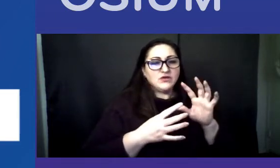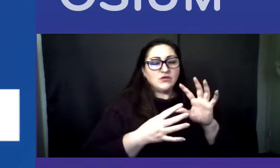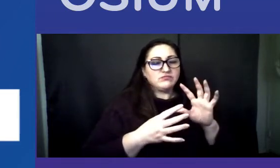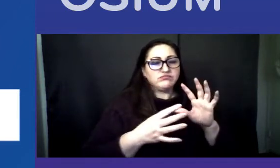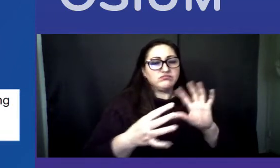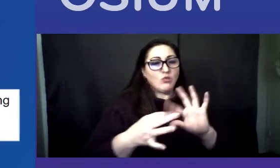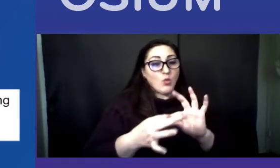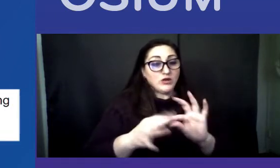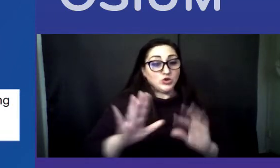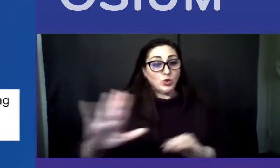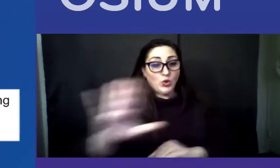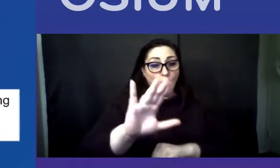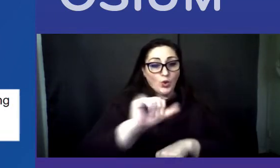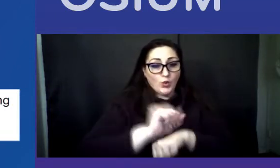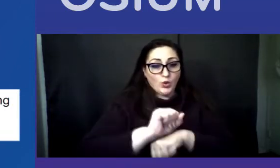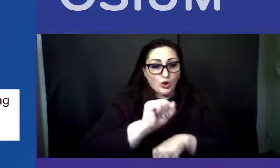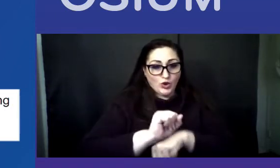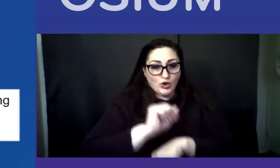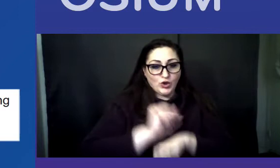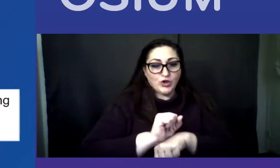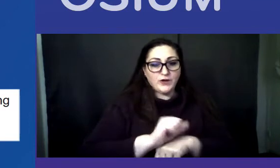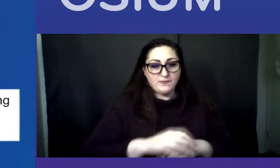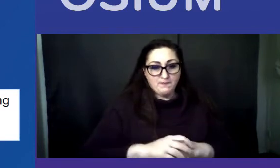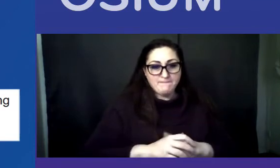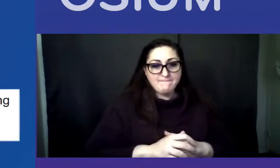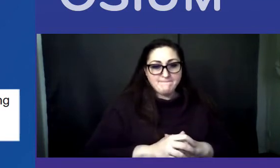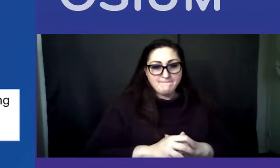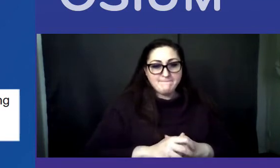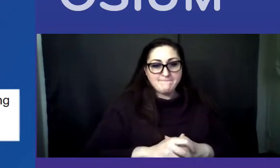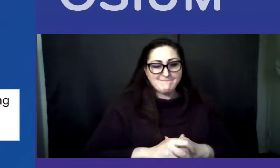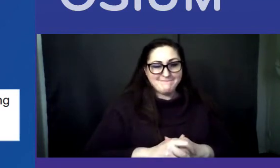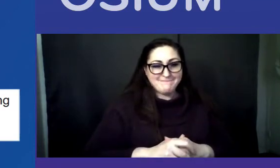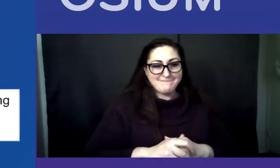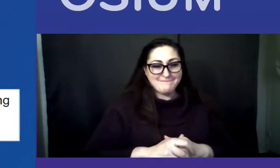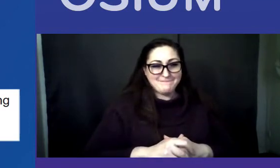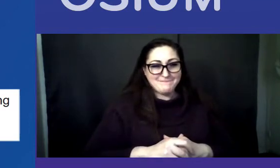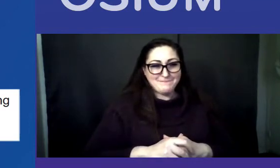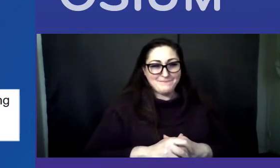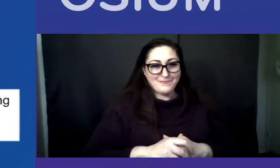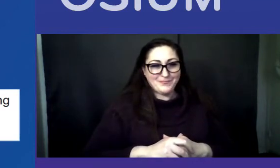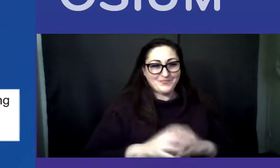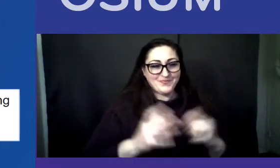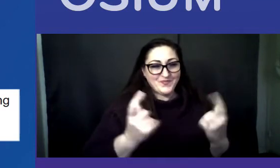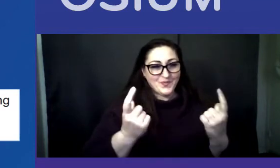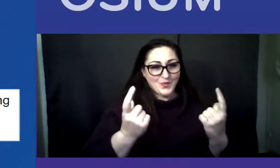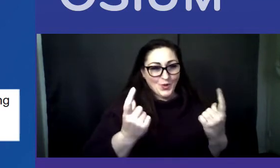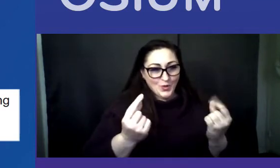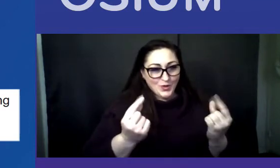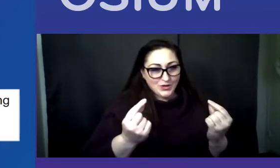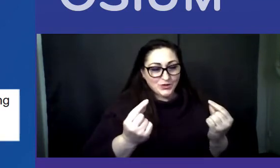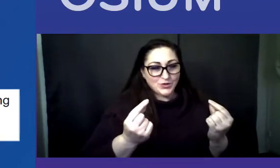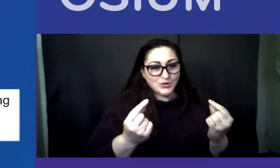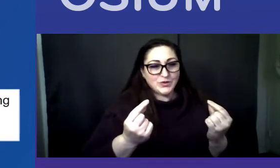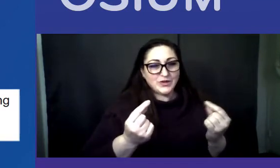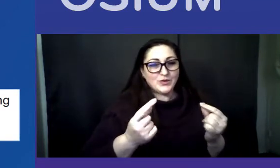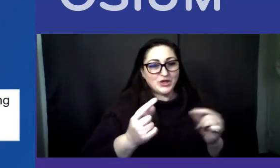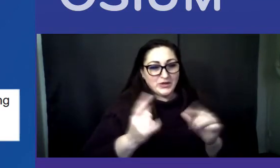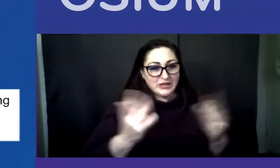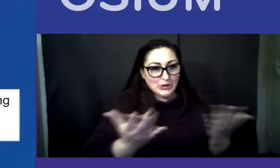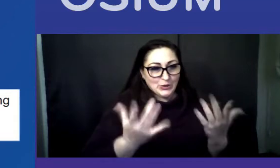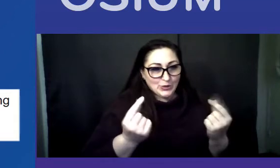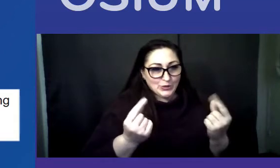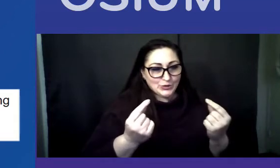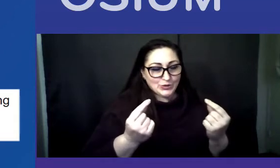work? Like, what are you here to do? What are you doing, right? And maybe in an African